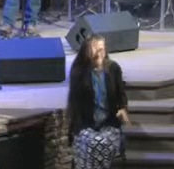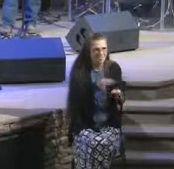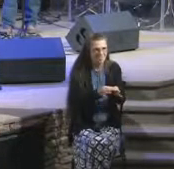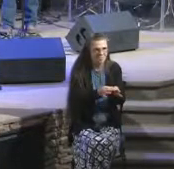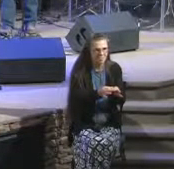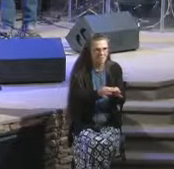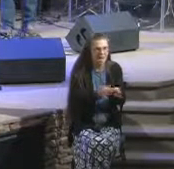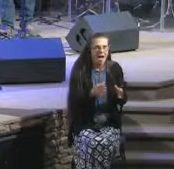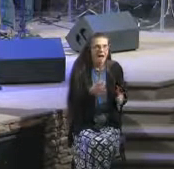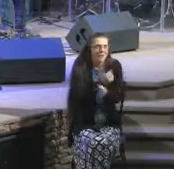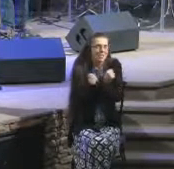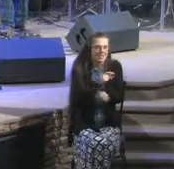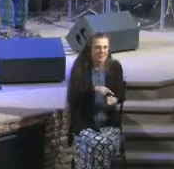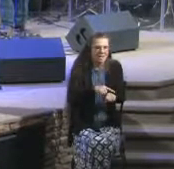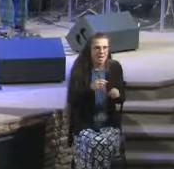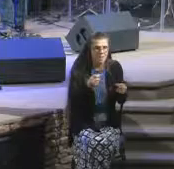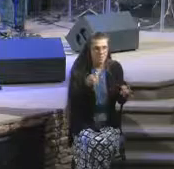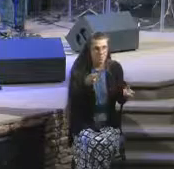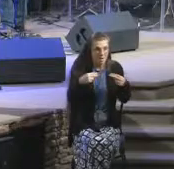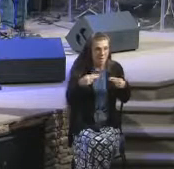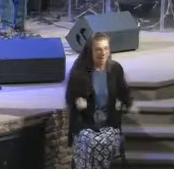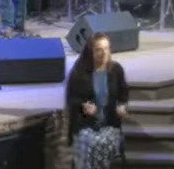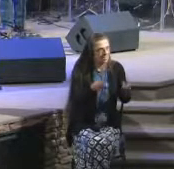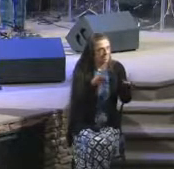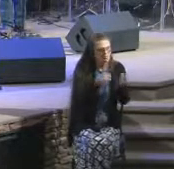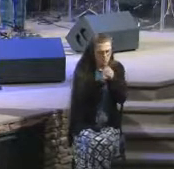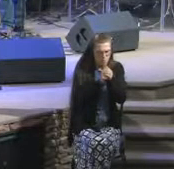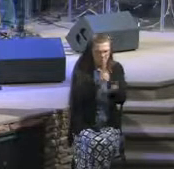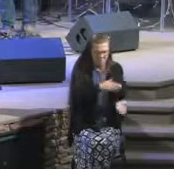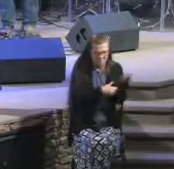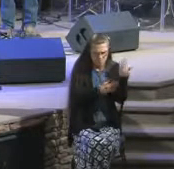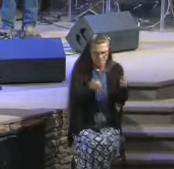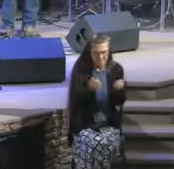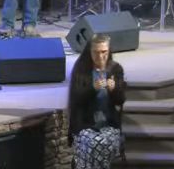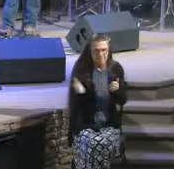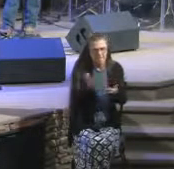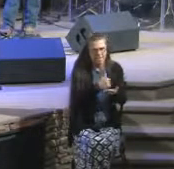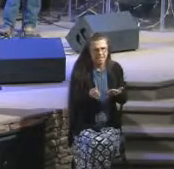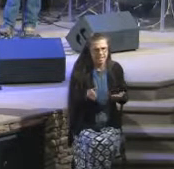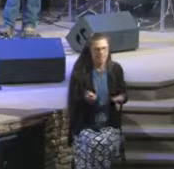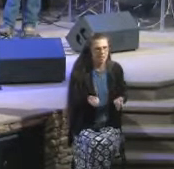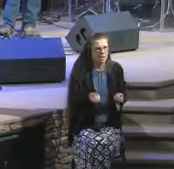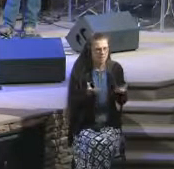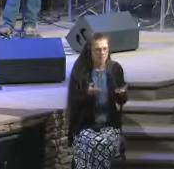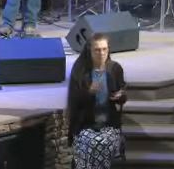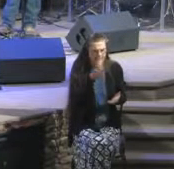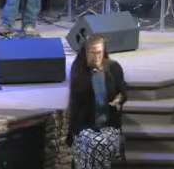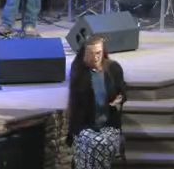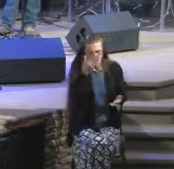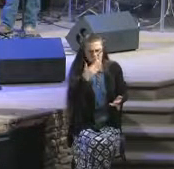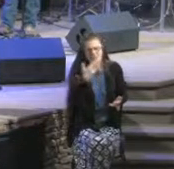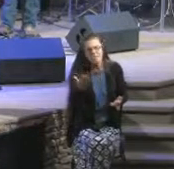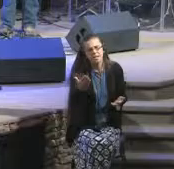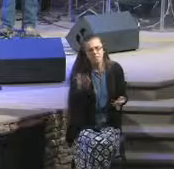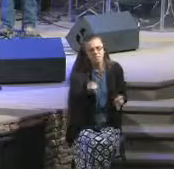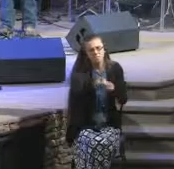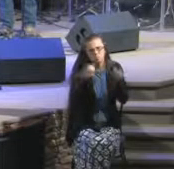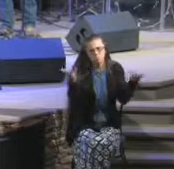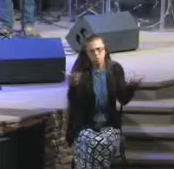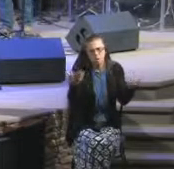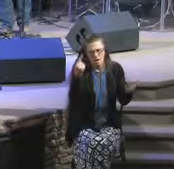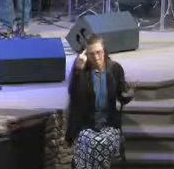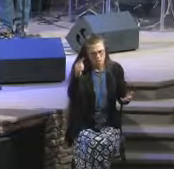opportunity that we have to give back to the Lord. Pray with me this morning as we take up the offering. Dear Heavenly Father, thank you so much